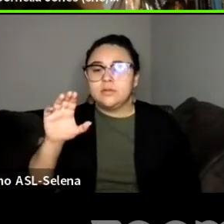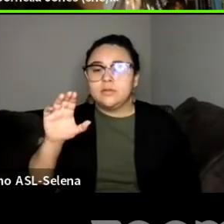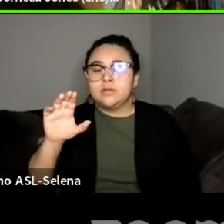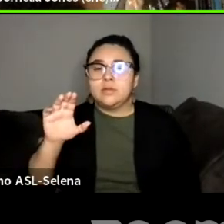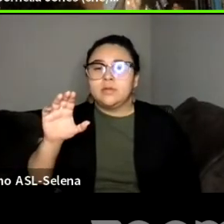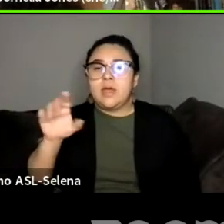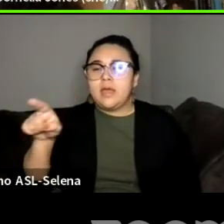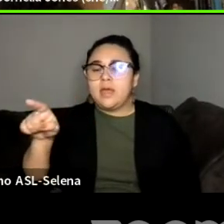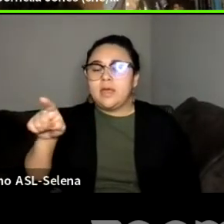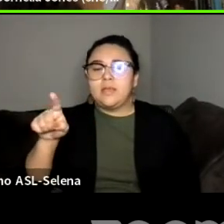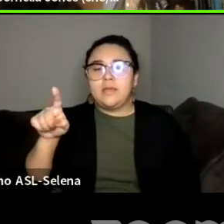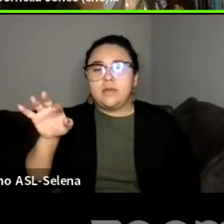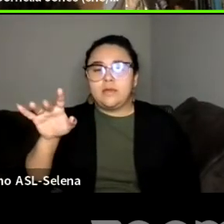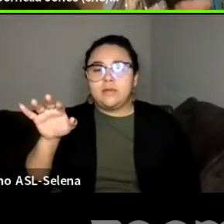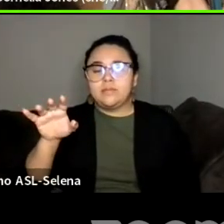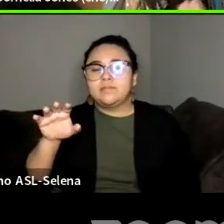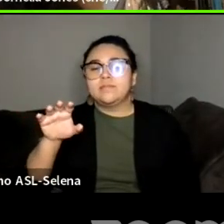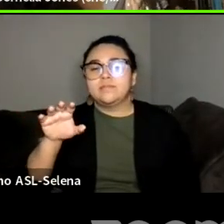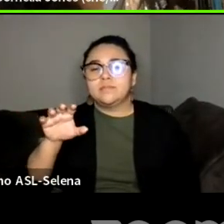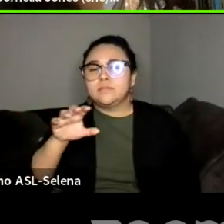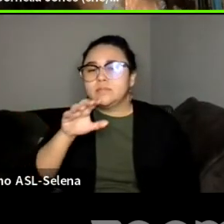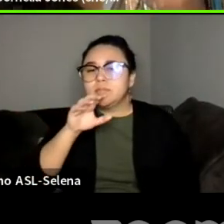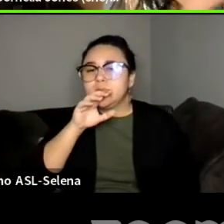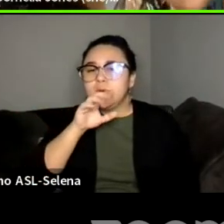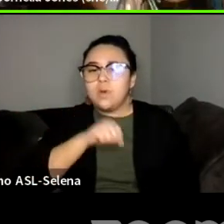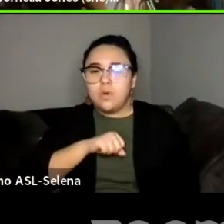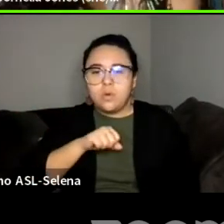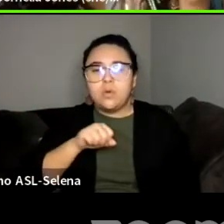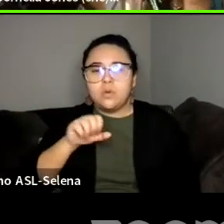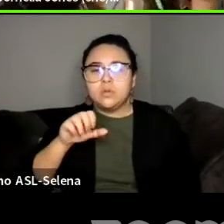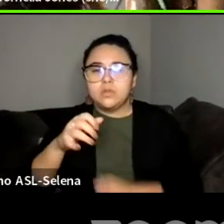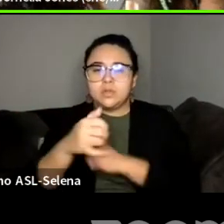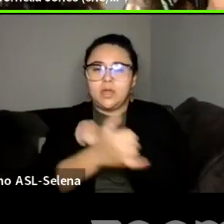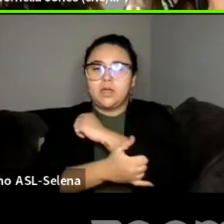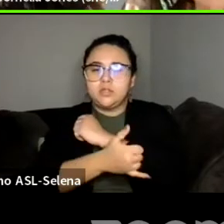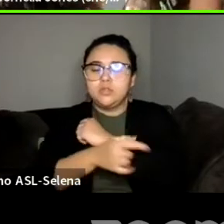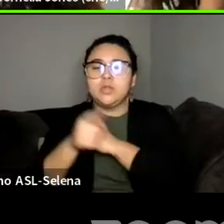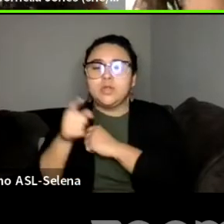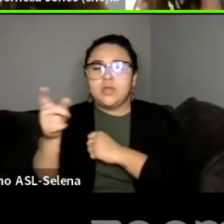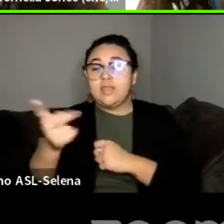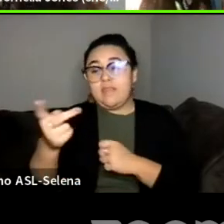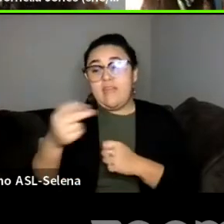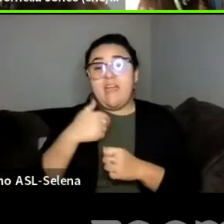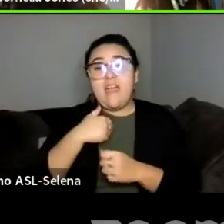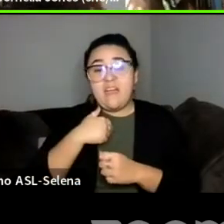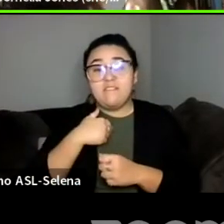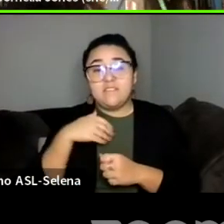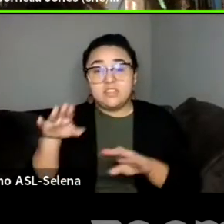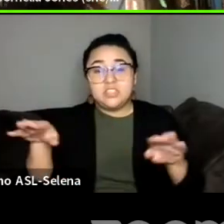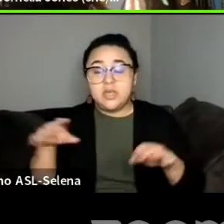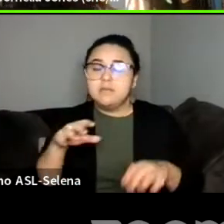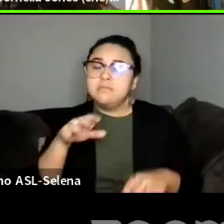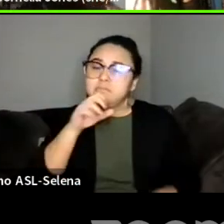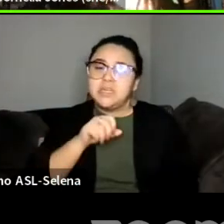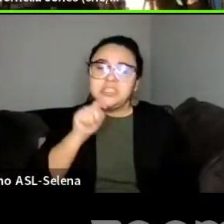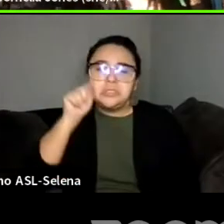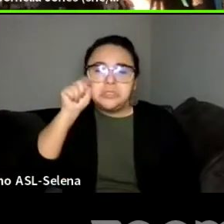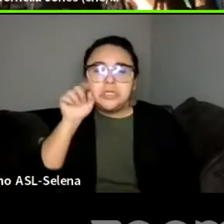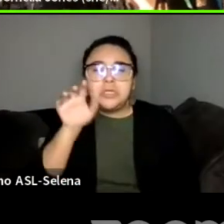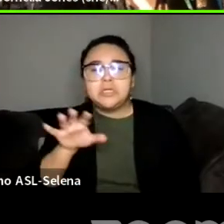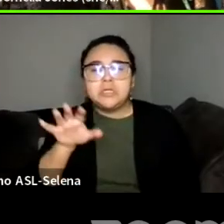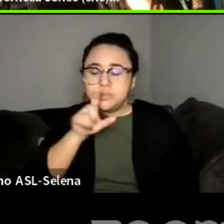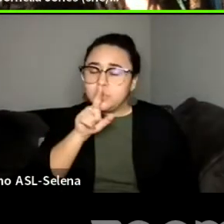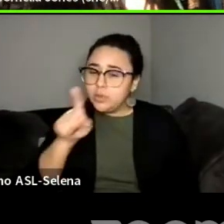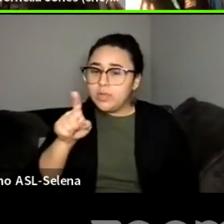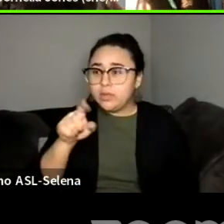Cole Country, and they have a child, you know, who's now like a tween age, right? So, you know, but it was really great